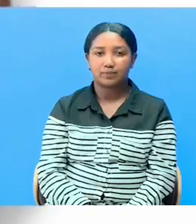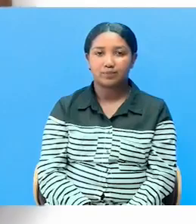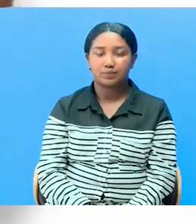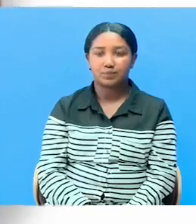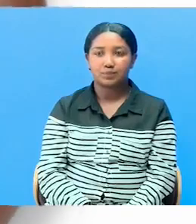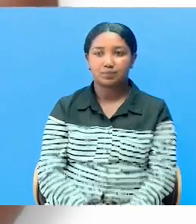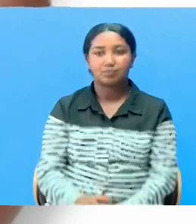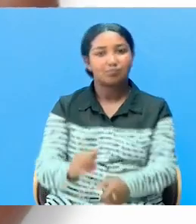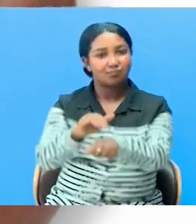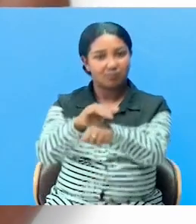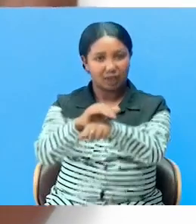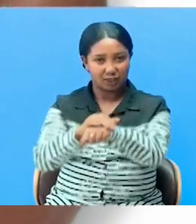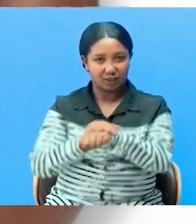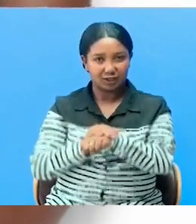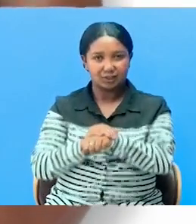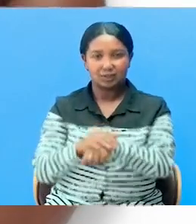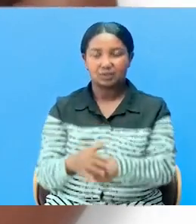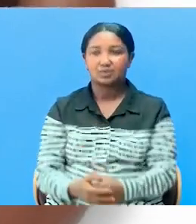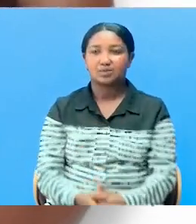is English.